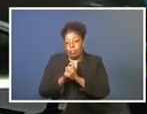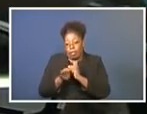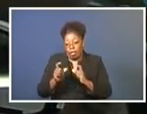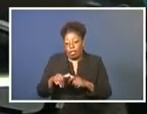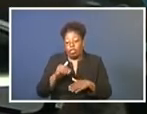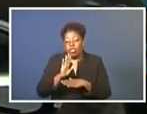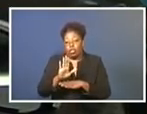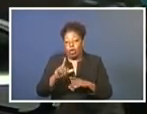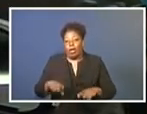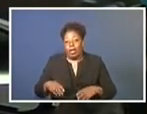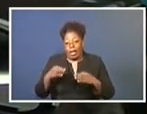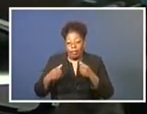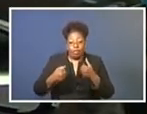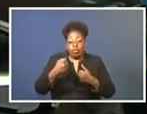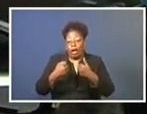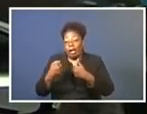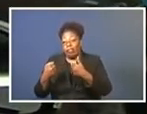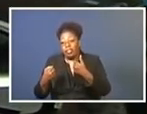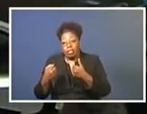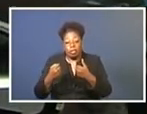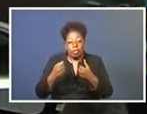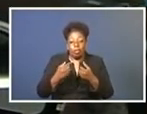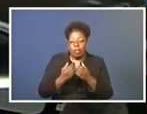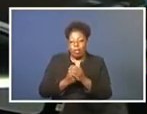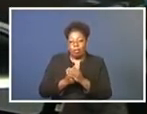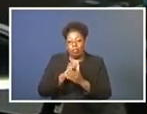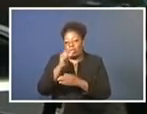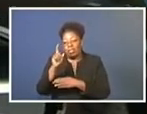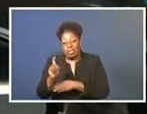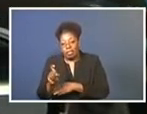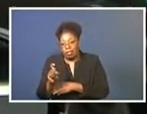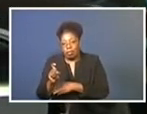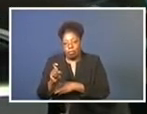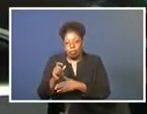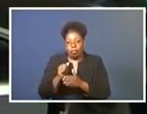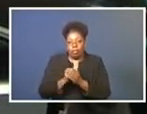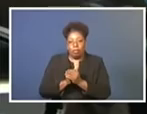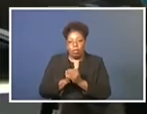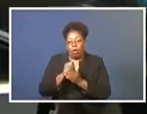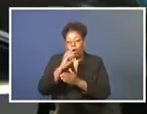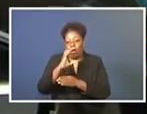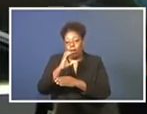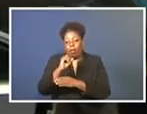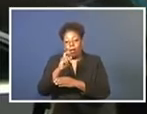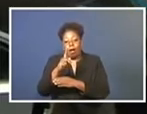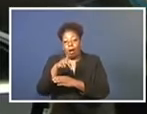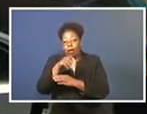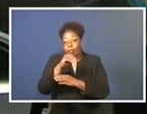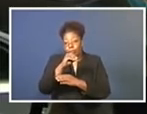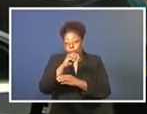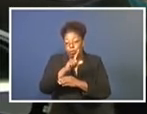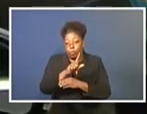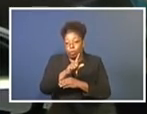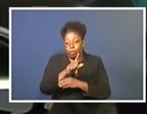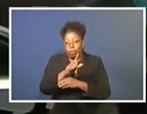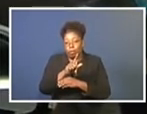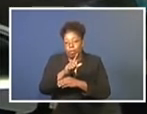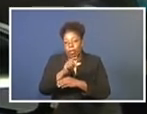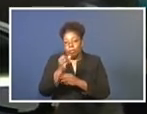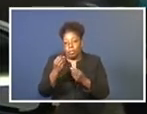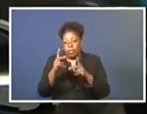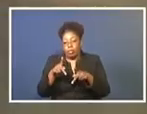back on driving, unnecessary driving, and probably you can carpool to save some gas.